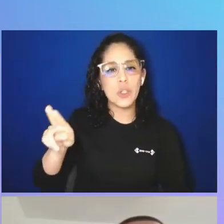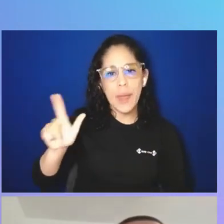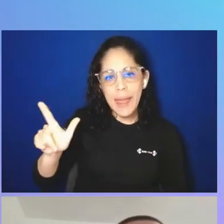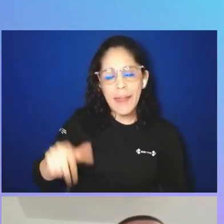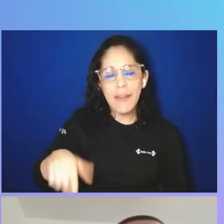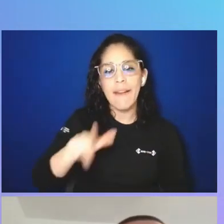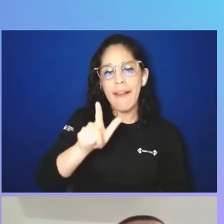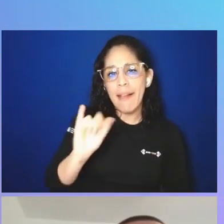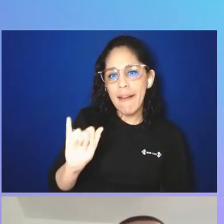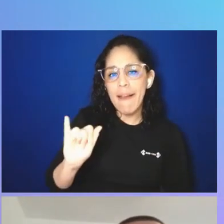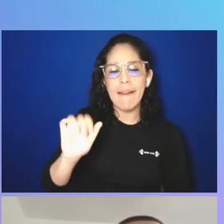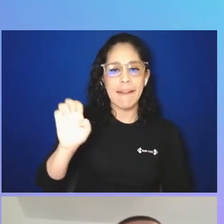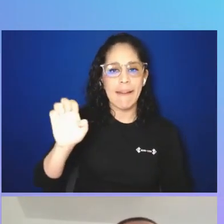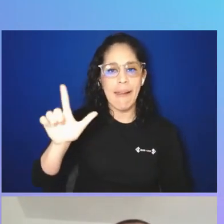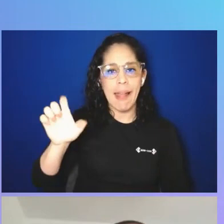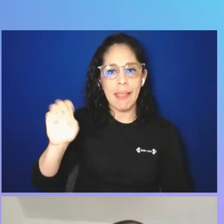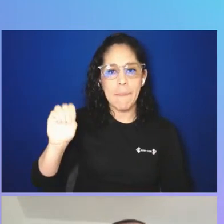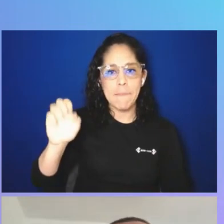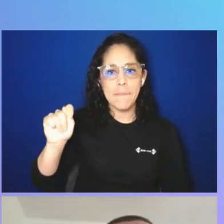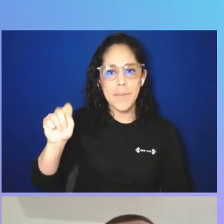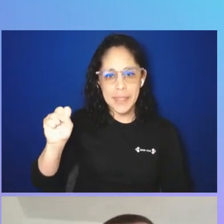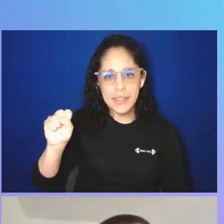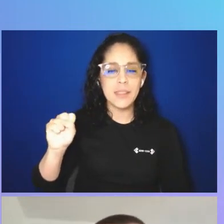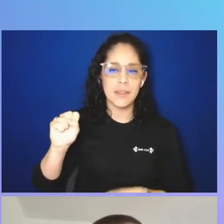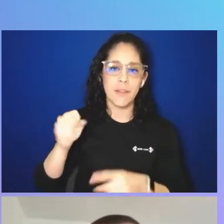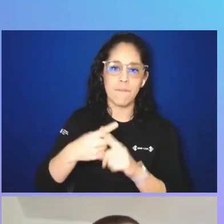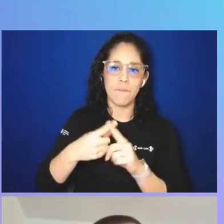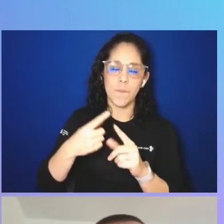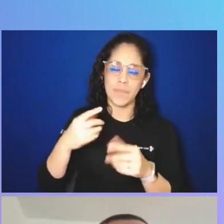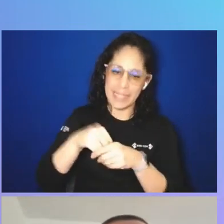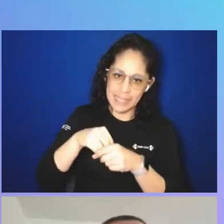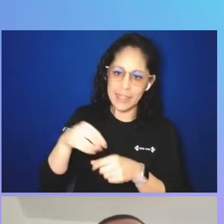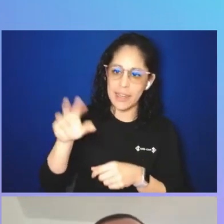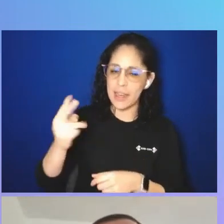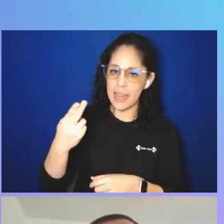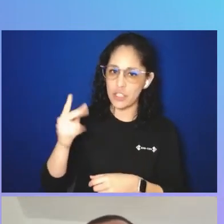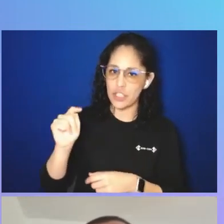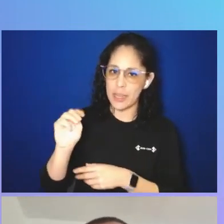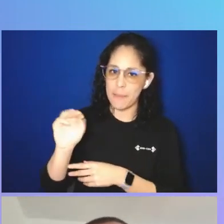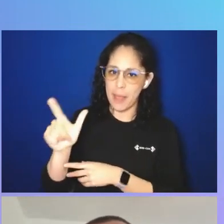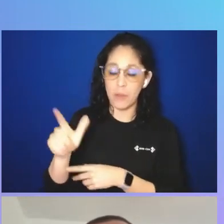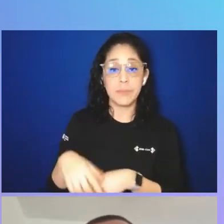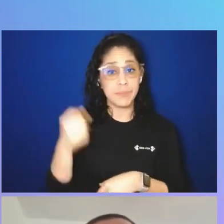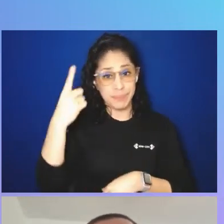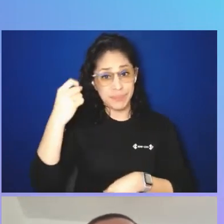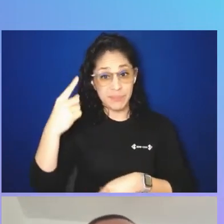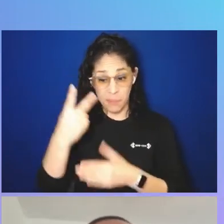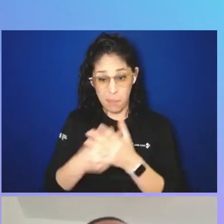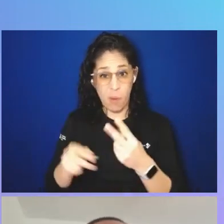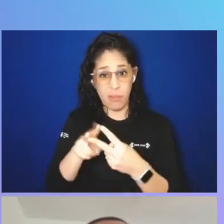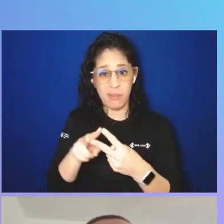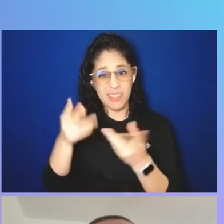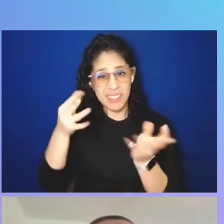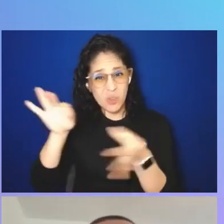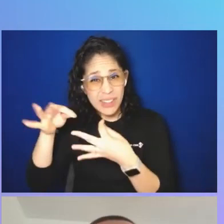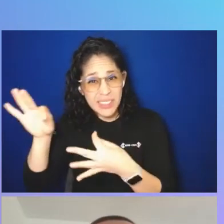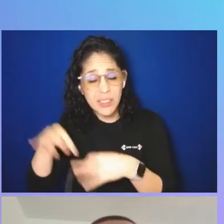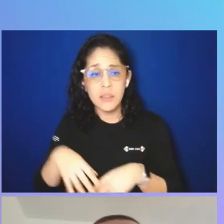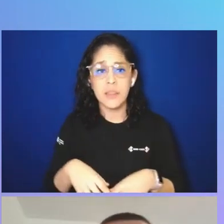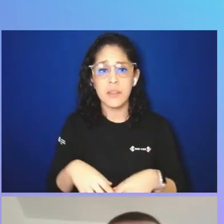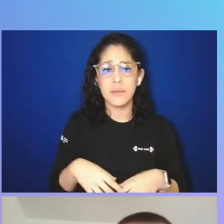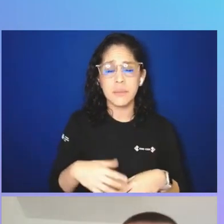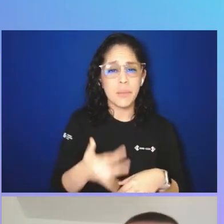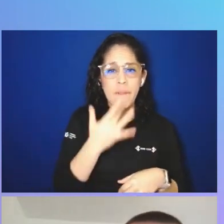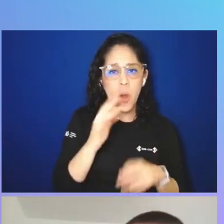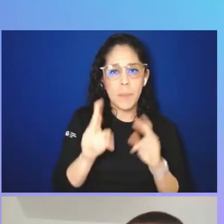in HTML. They found them verbose and distracting and preferred when people didn't include